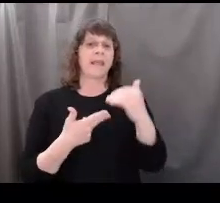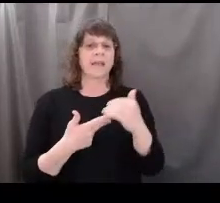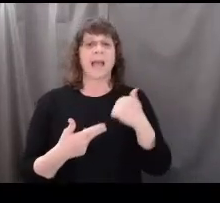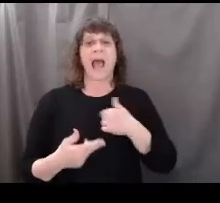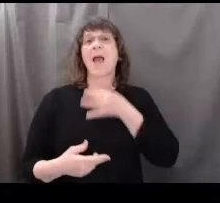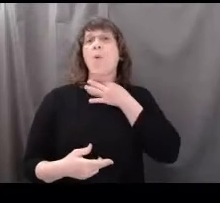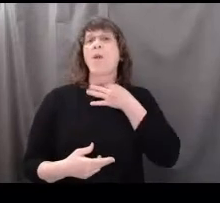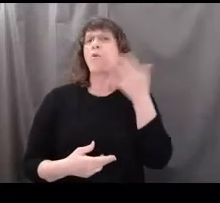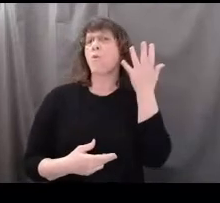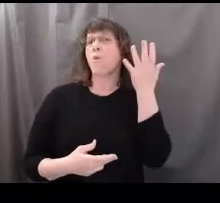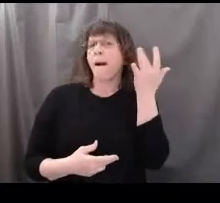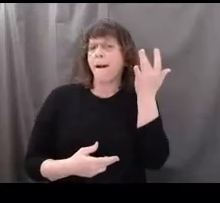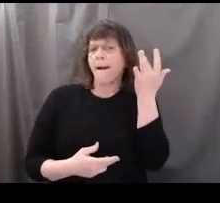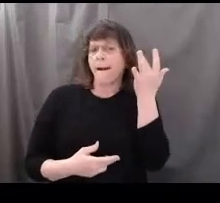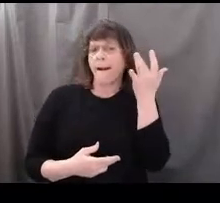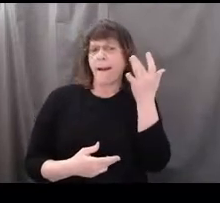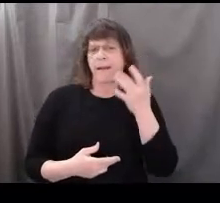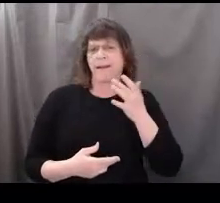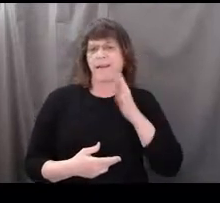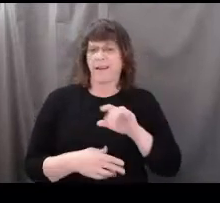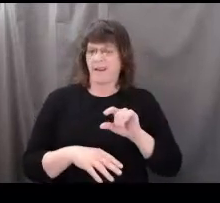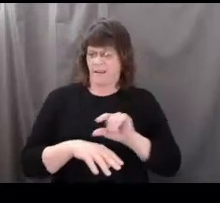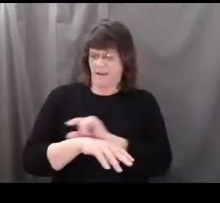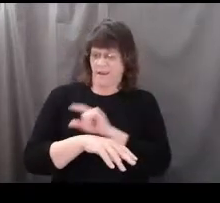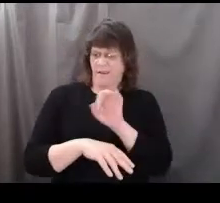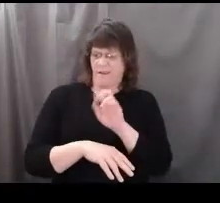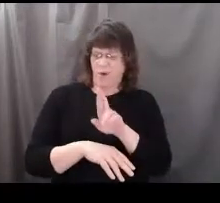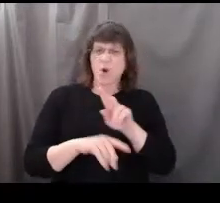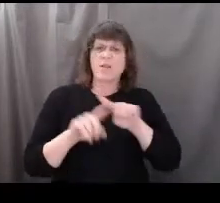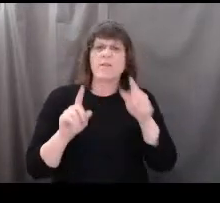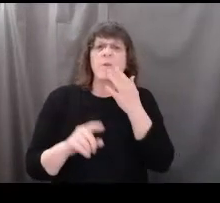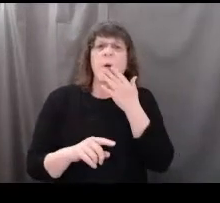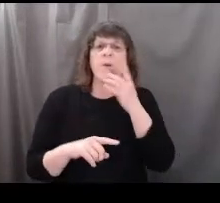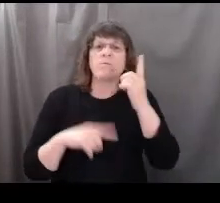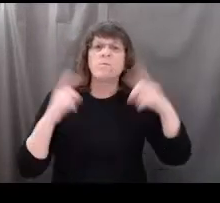wonder why dogs have different colored fur.